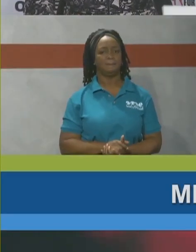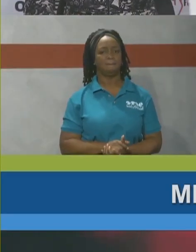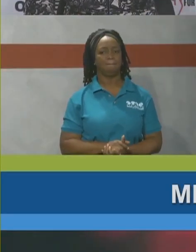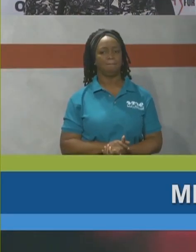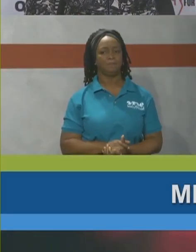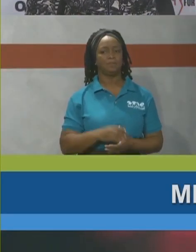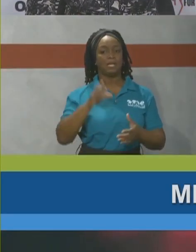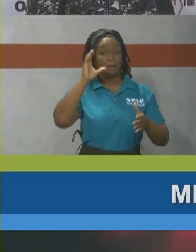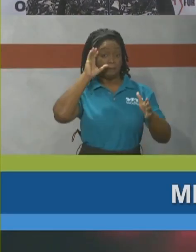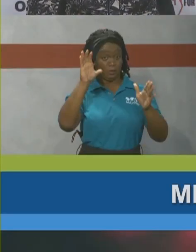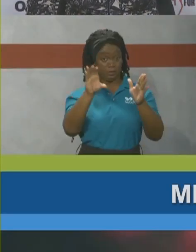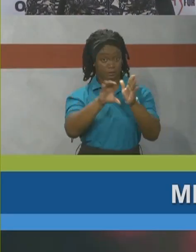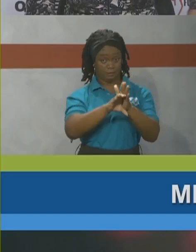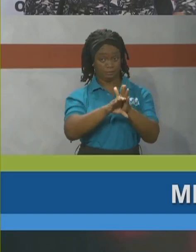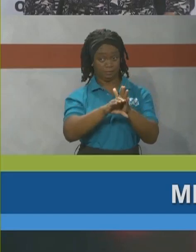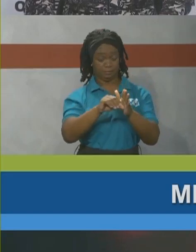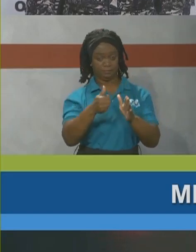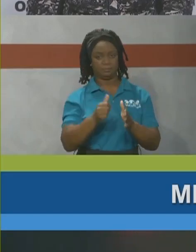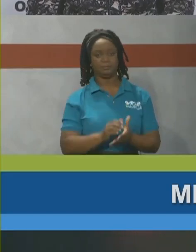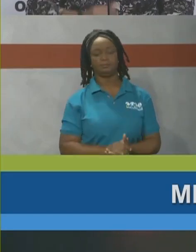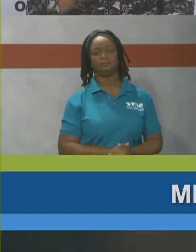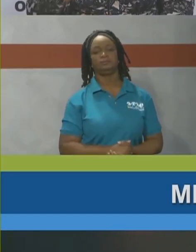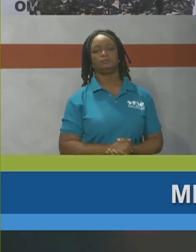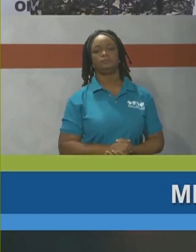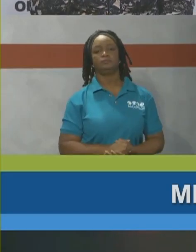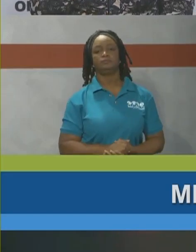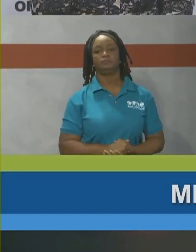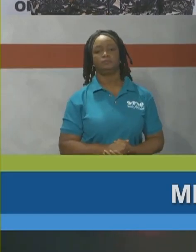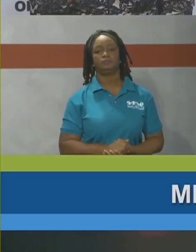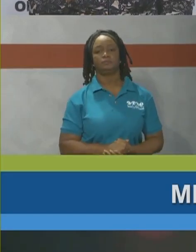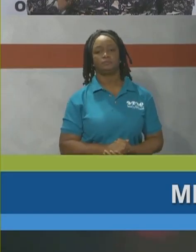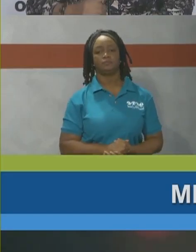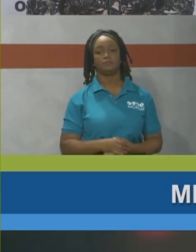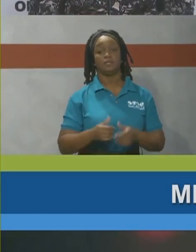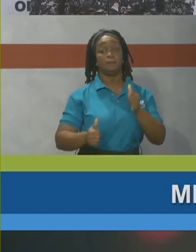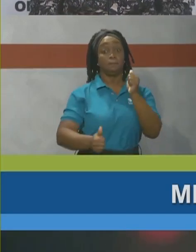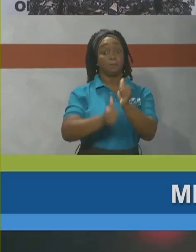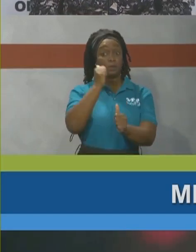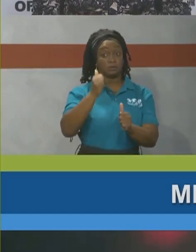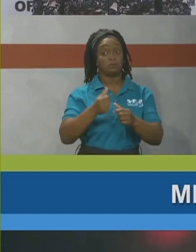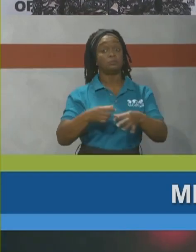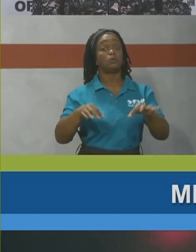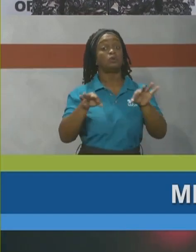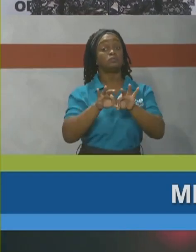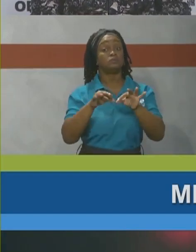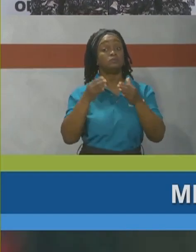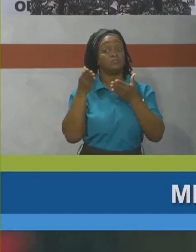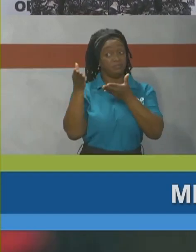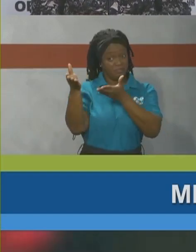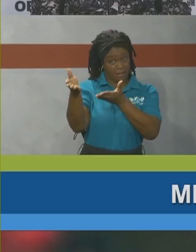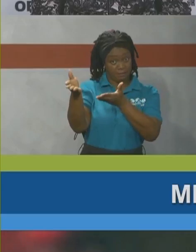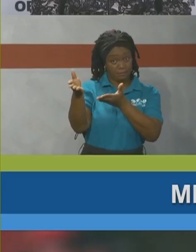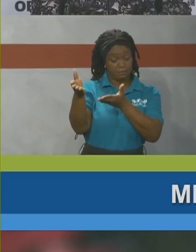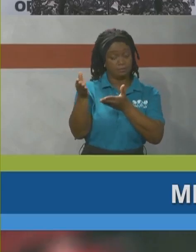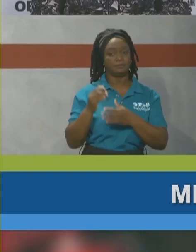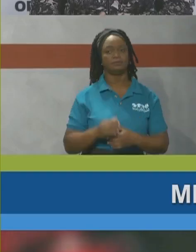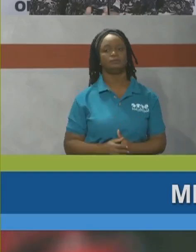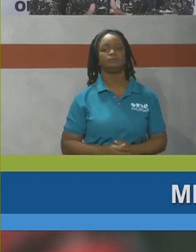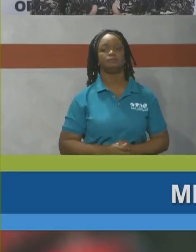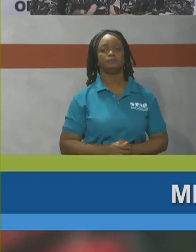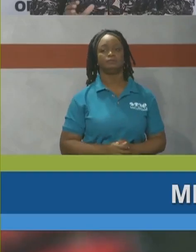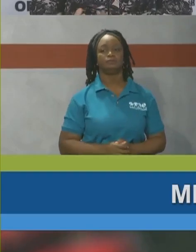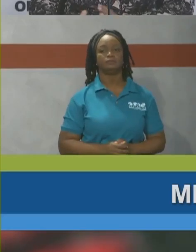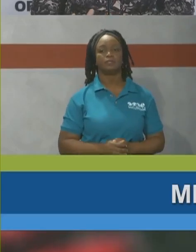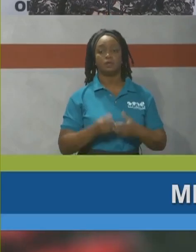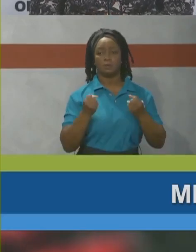please. So this is my most important slide, and it took a fair amount of data collection yesterday, and I wanted to